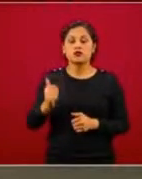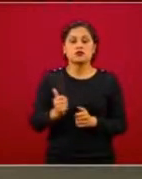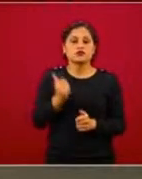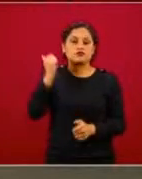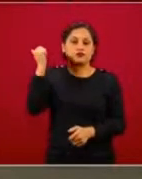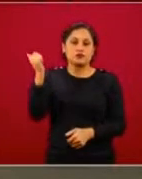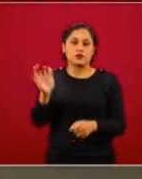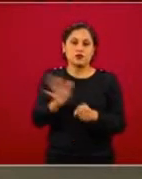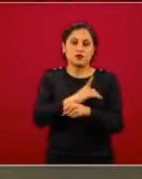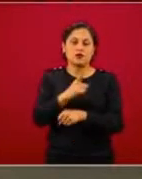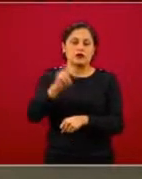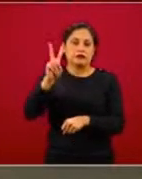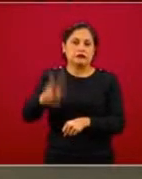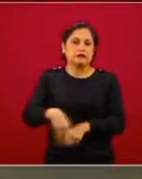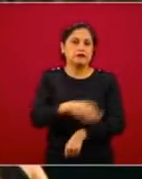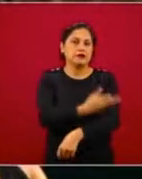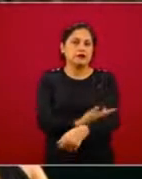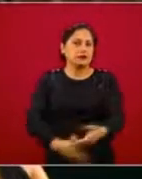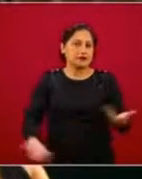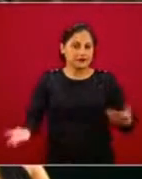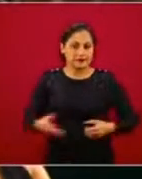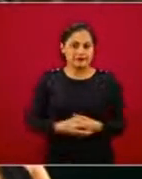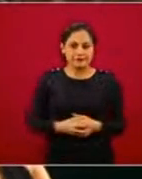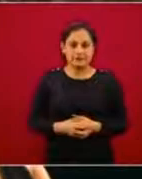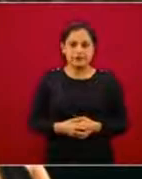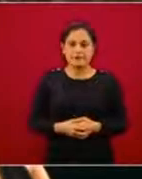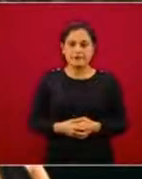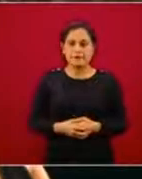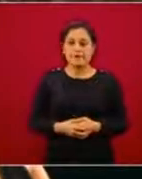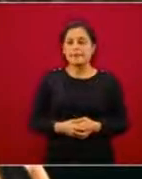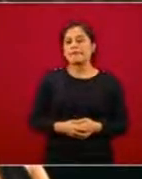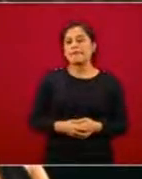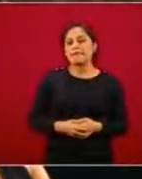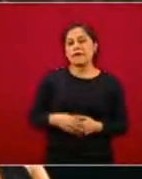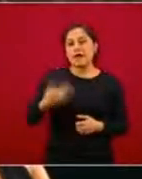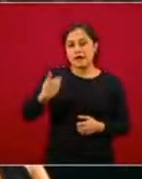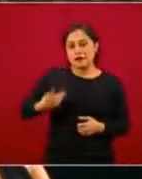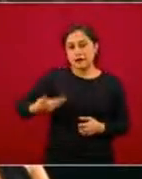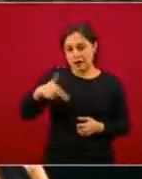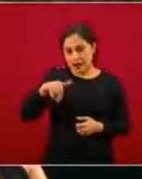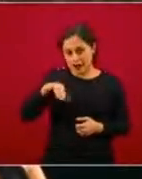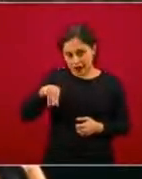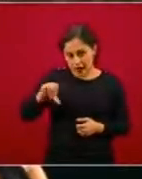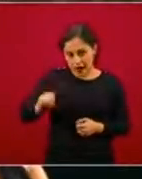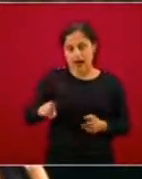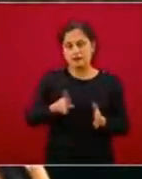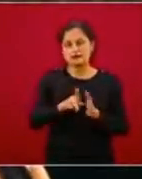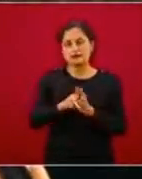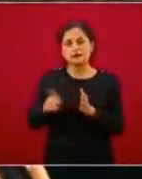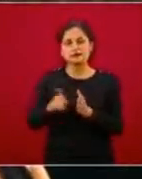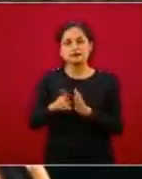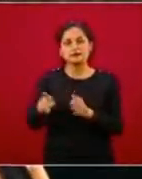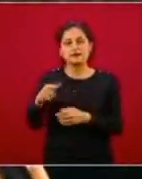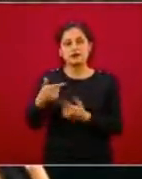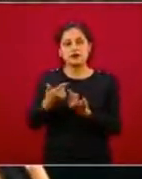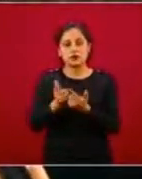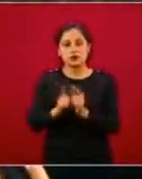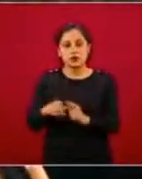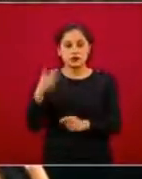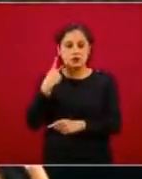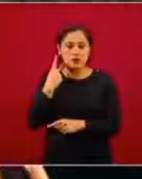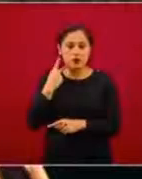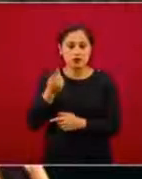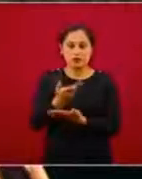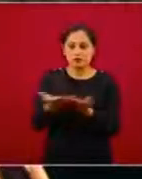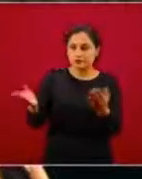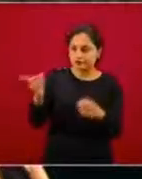So, because, of remember what happened last time. Thank you so much. Thank you. I'm from CMT